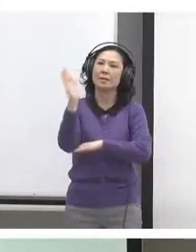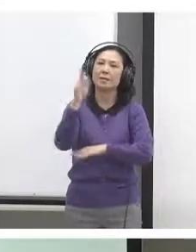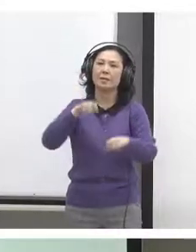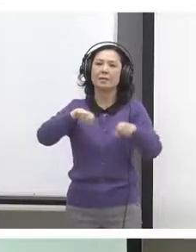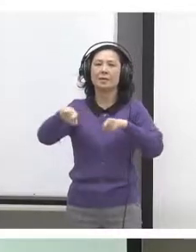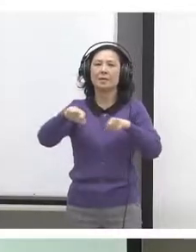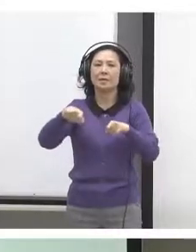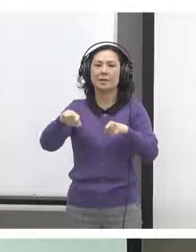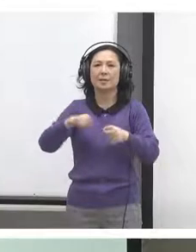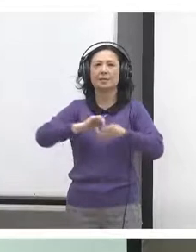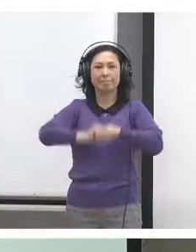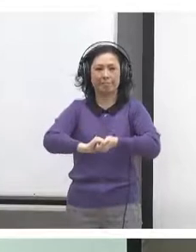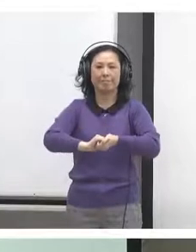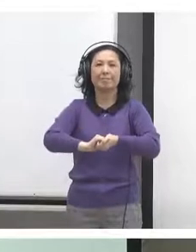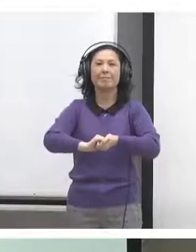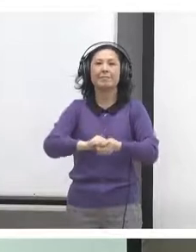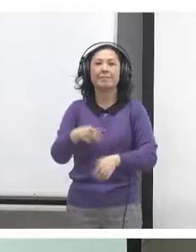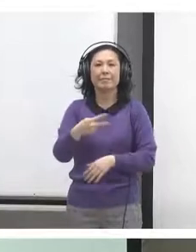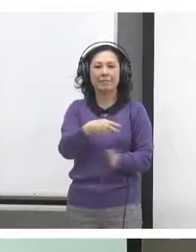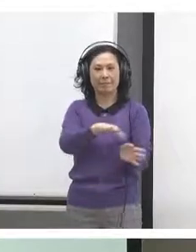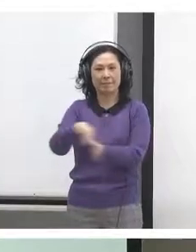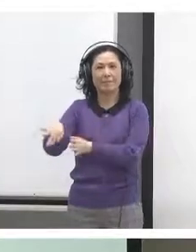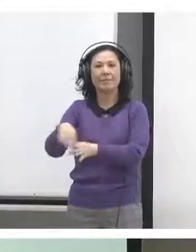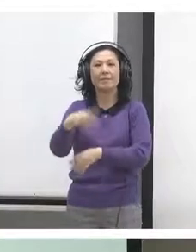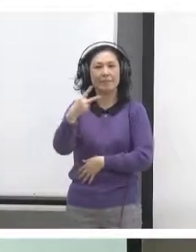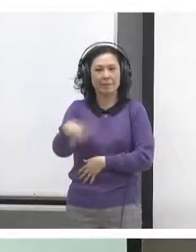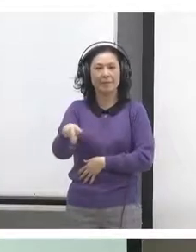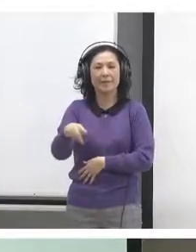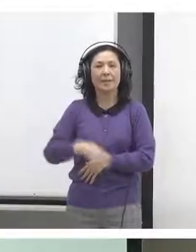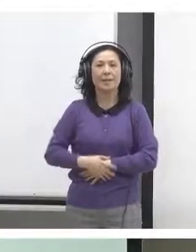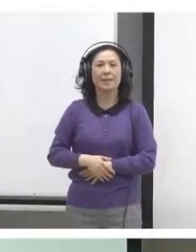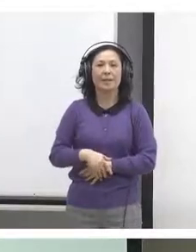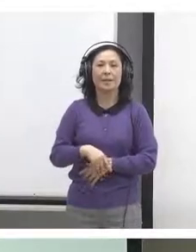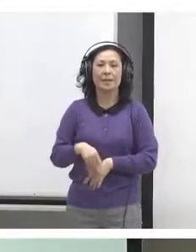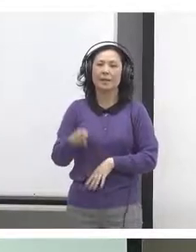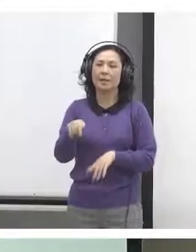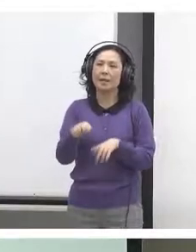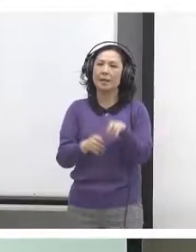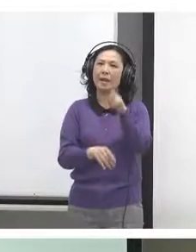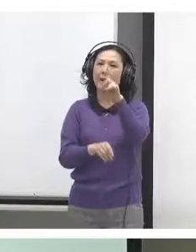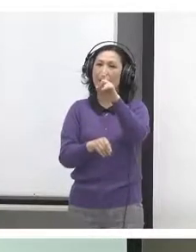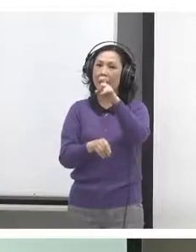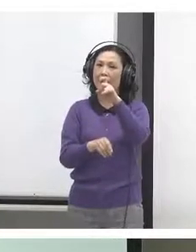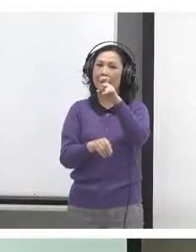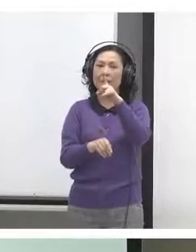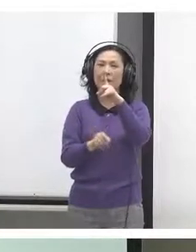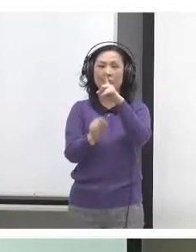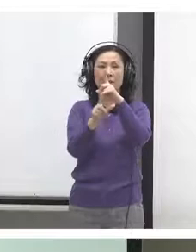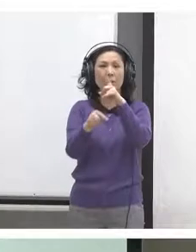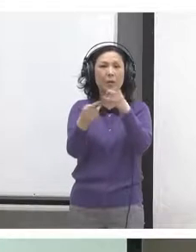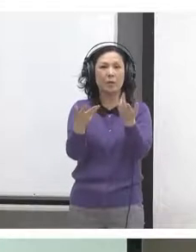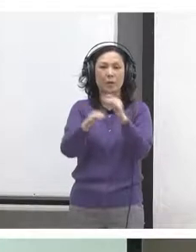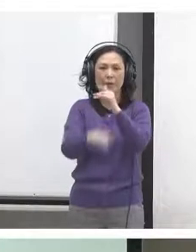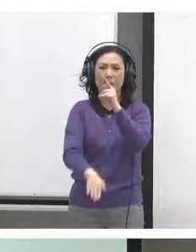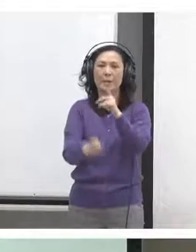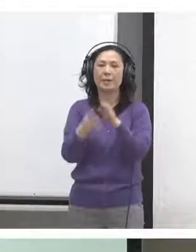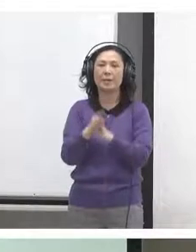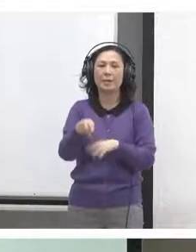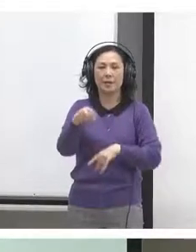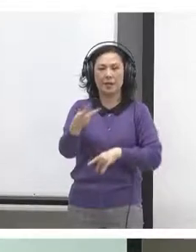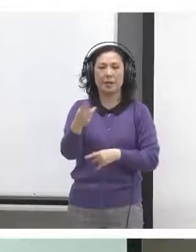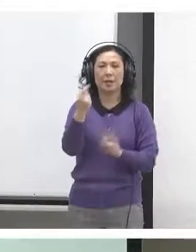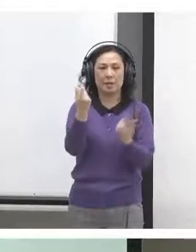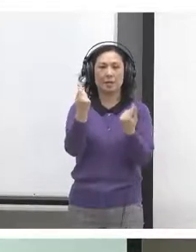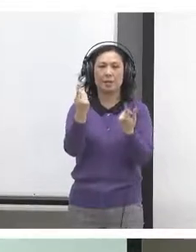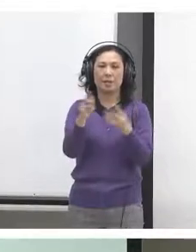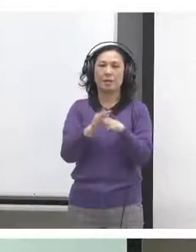the participatory policy making service using DCDIM. It's open source citizen engagement